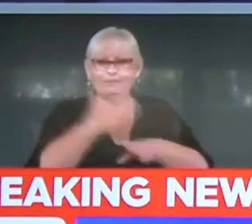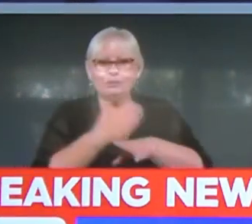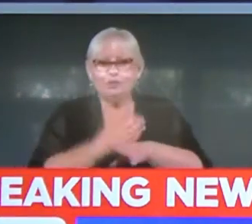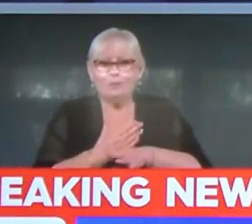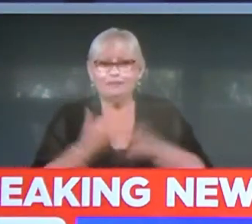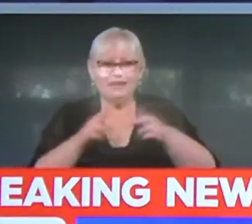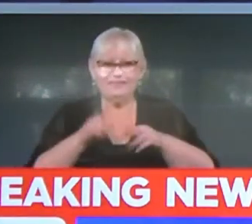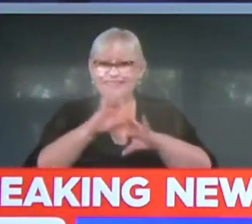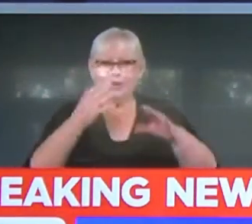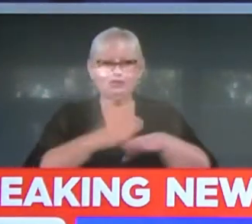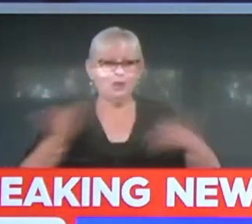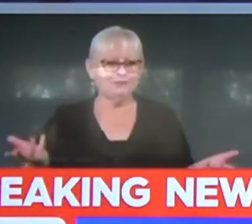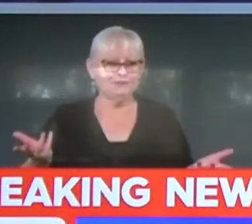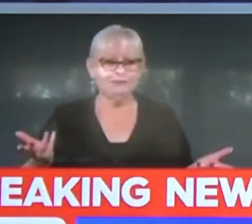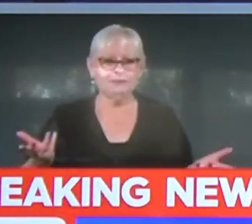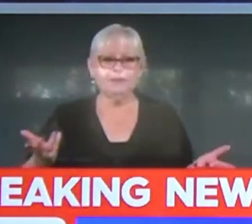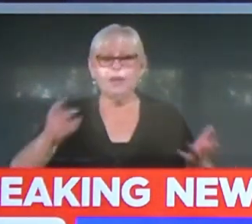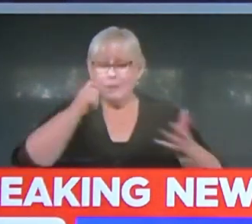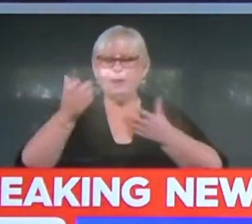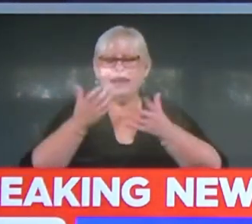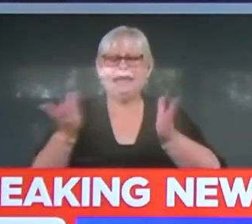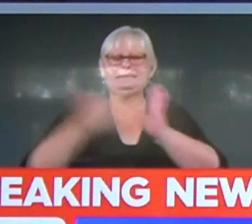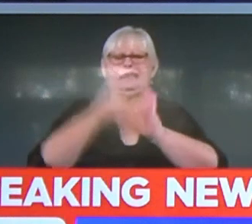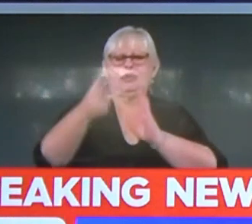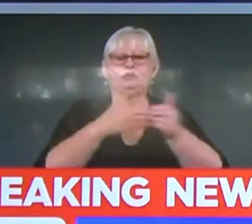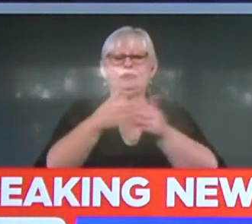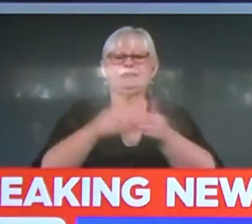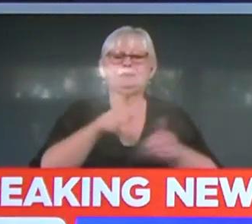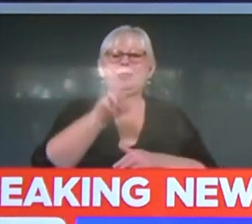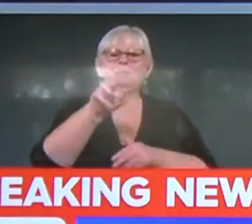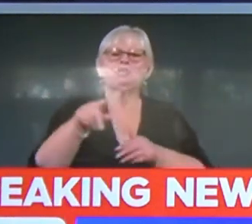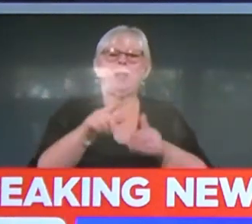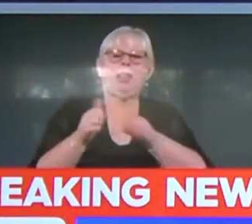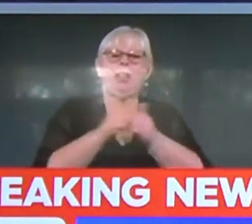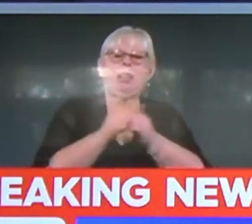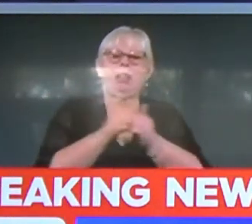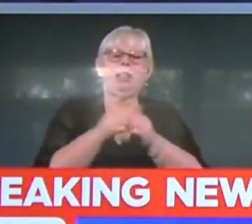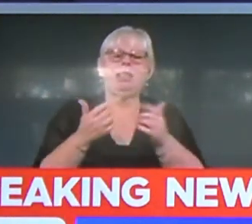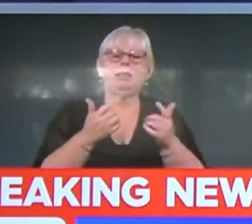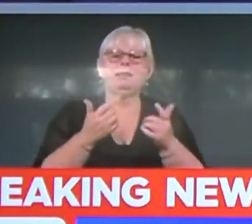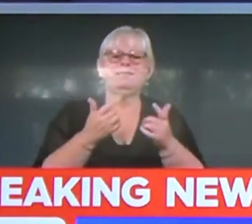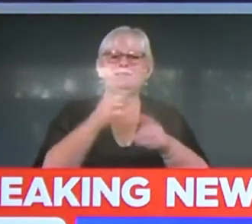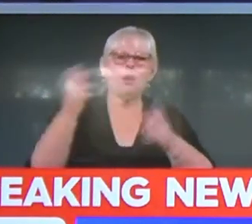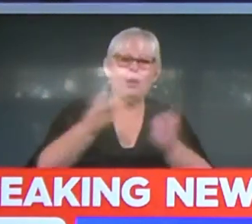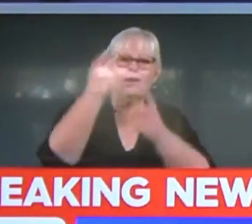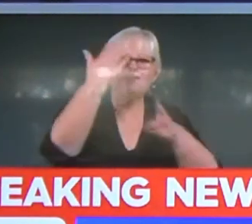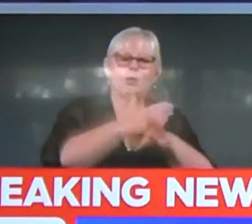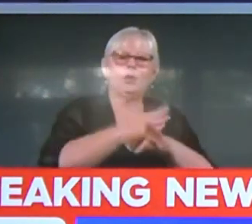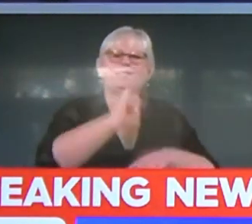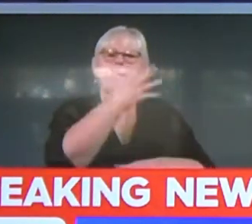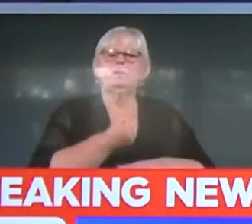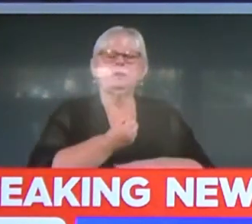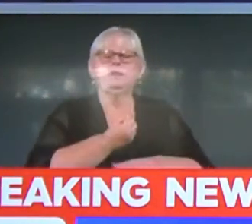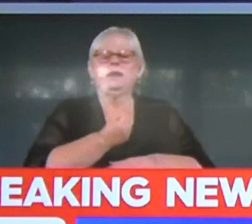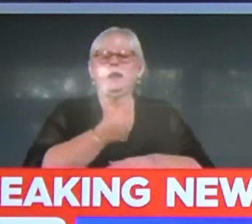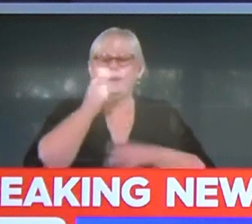Well, if those arrangements needed to be extended, then they will. I mean, we are working in a very flexible environment and we're in a position to take further decisions. What